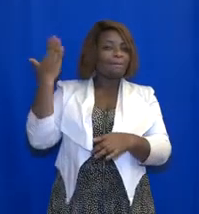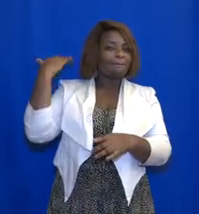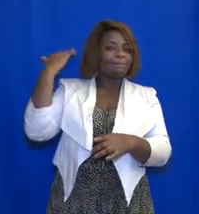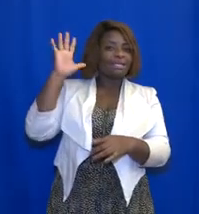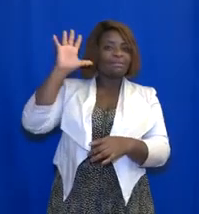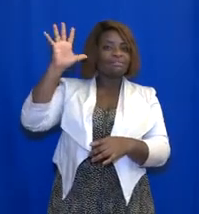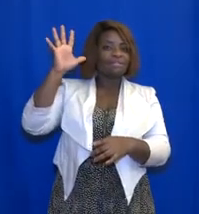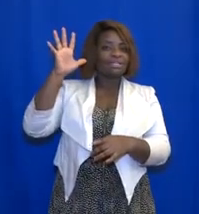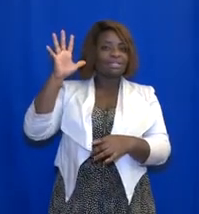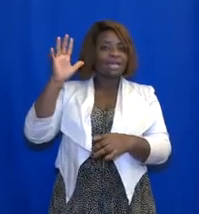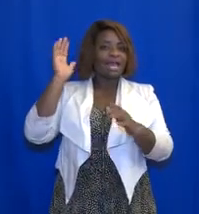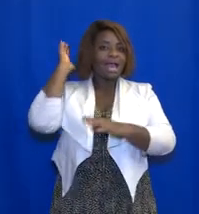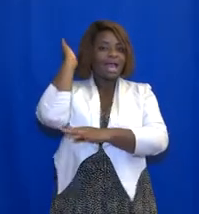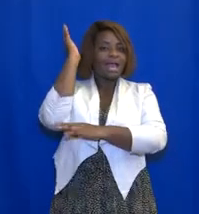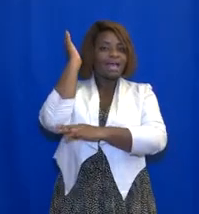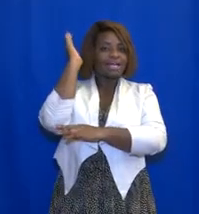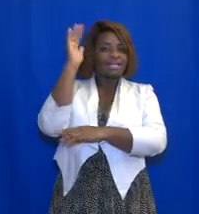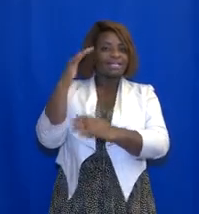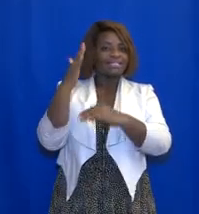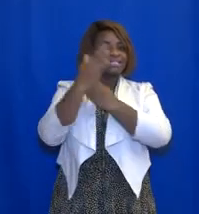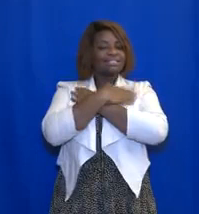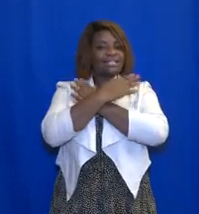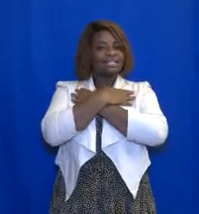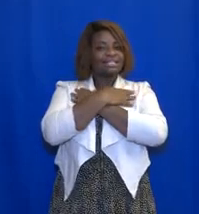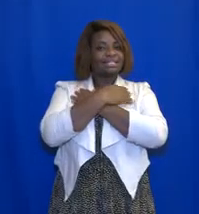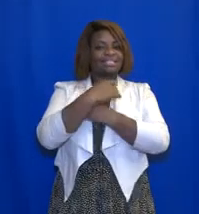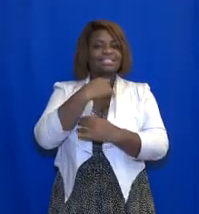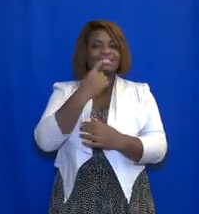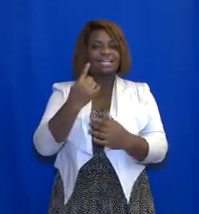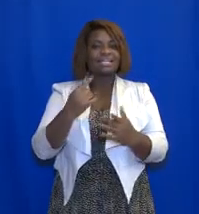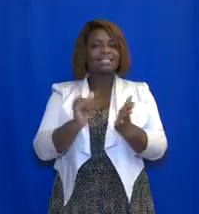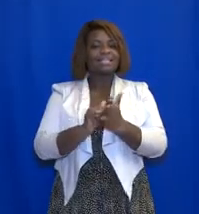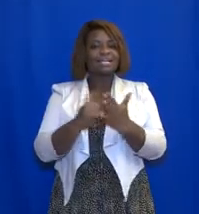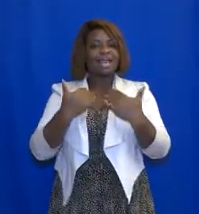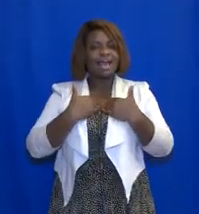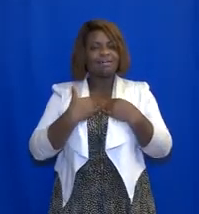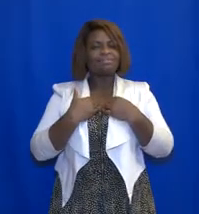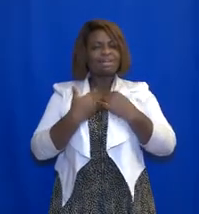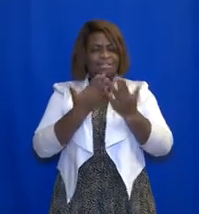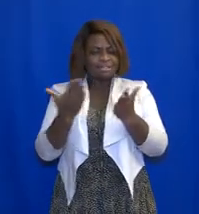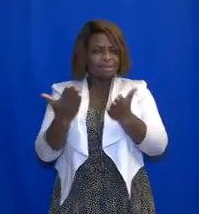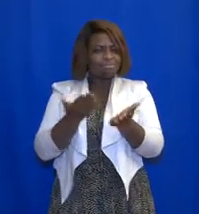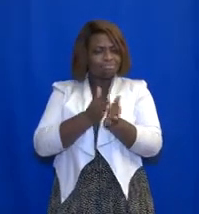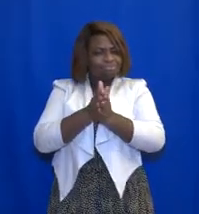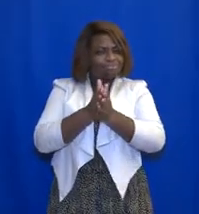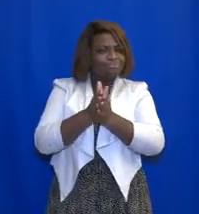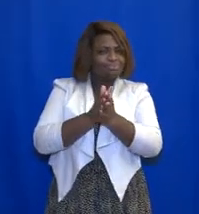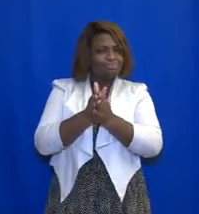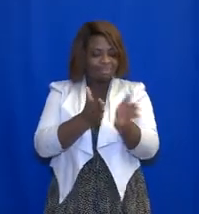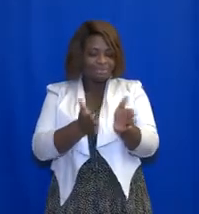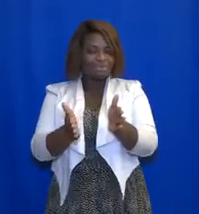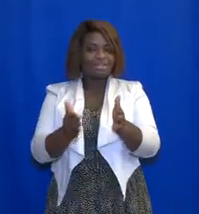on Sunday, 5th April 2020, an incentive package to motivate and